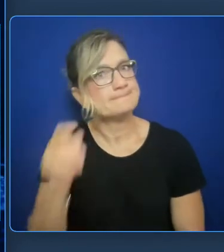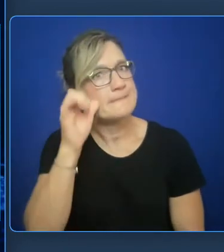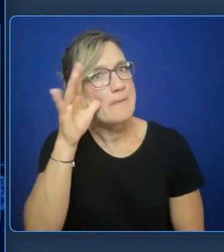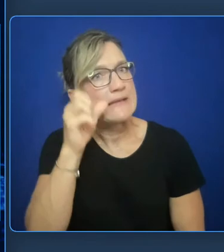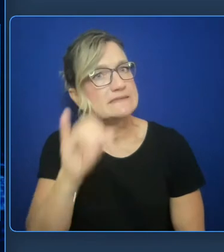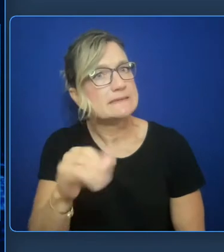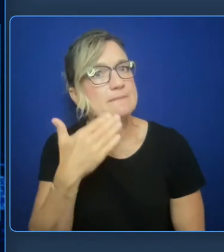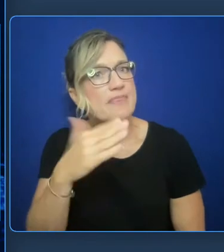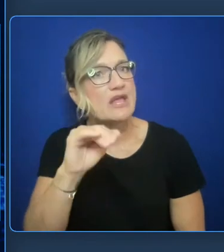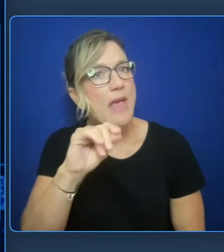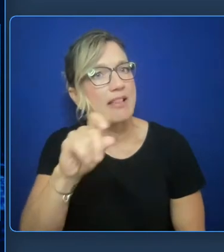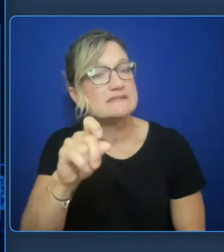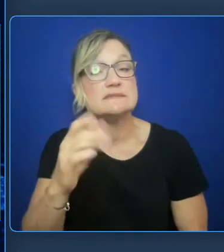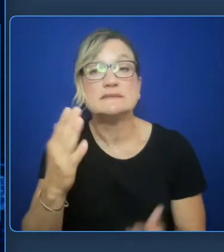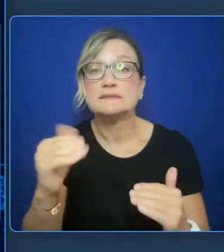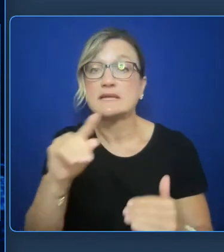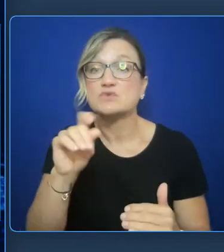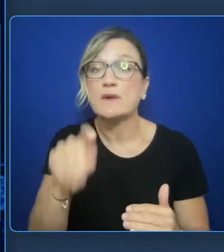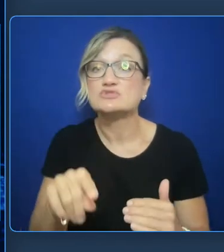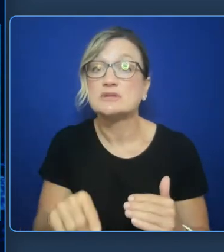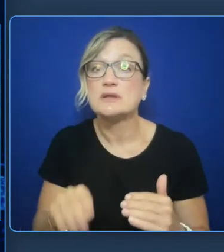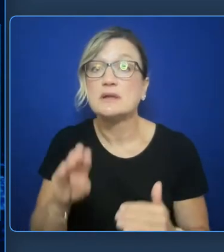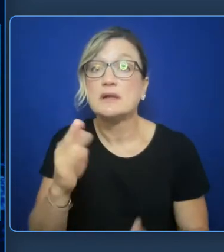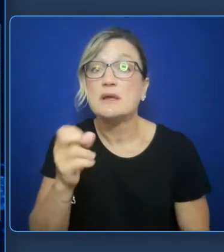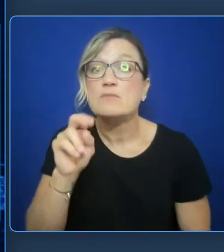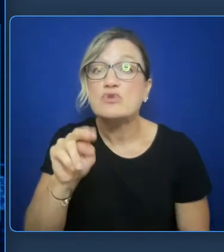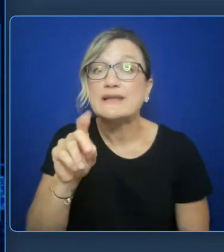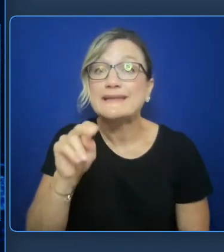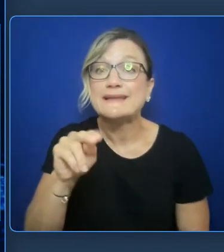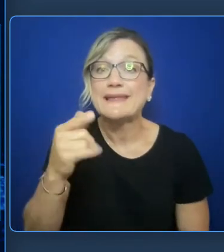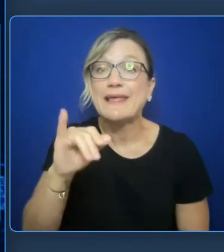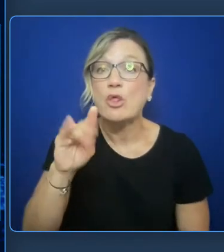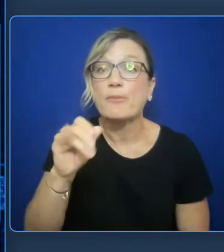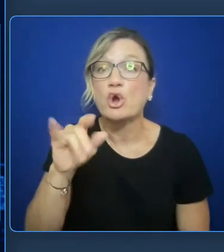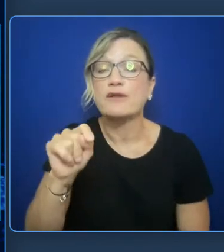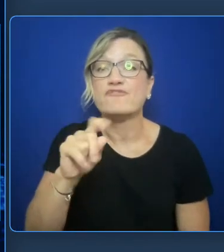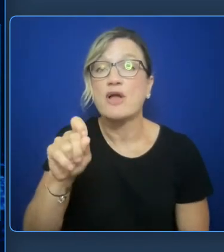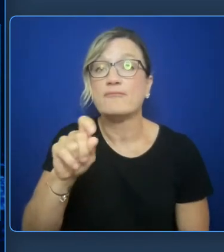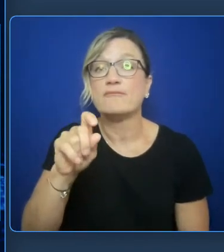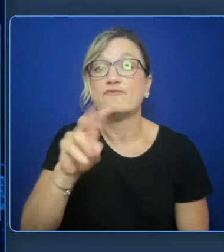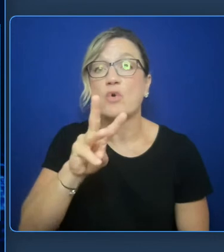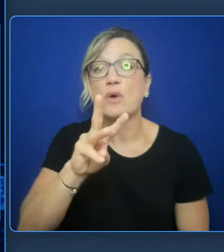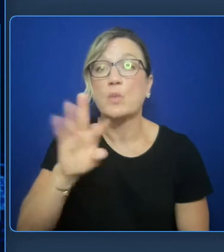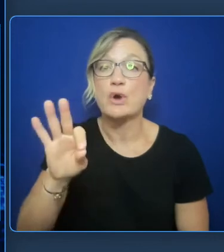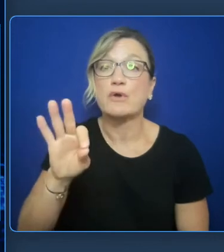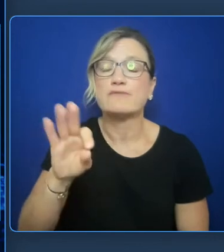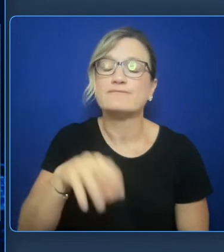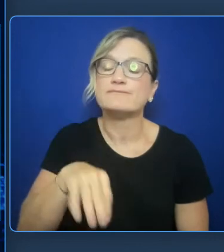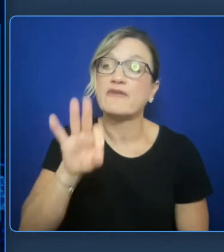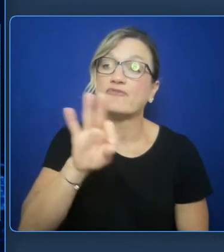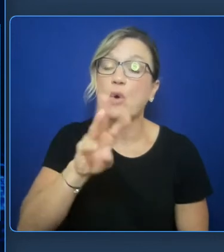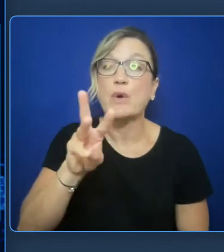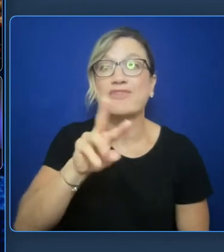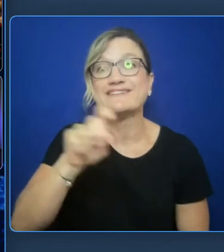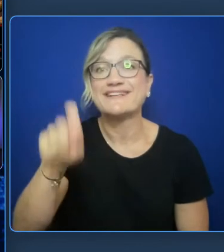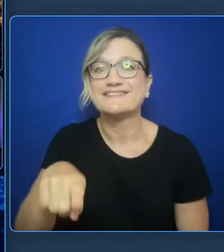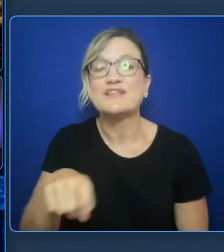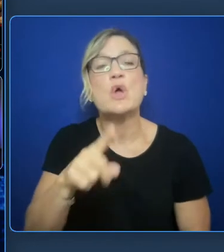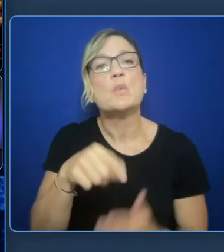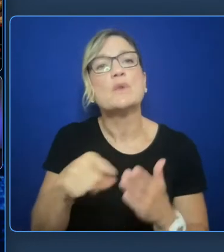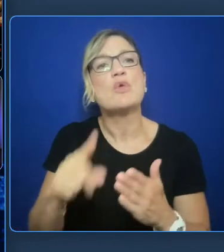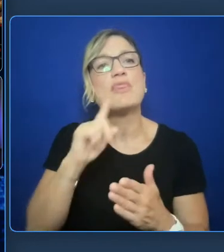Thank you, Alex. Mm-hmm. Next question. Brendan Gilbert from Fort Worth, Texas, and here in our panel. What do you think about